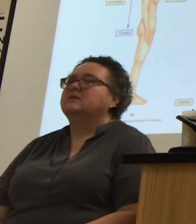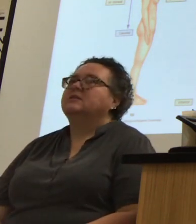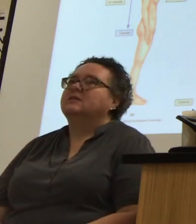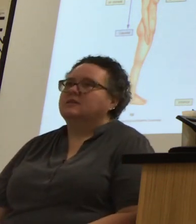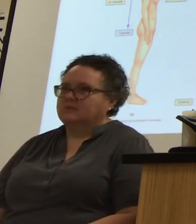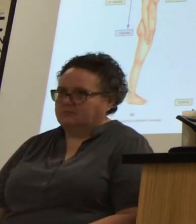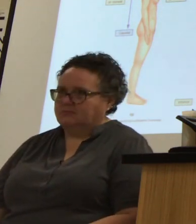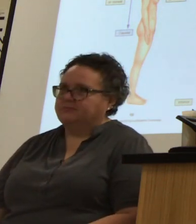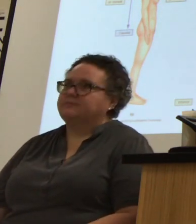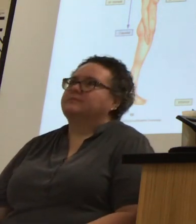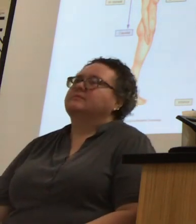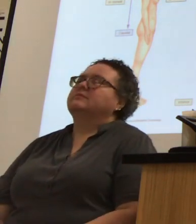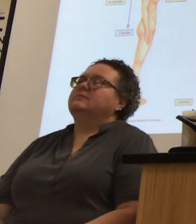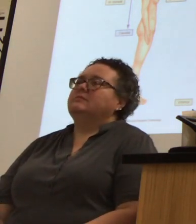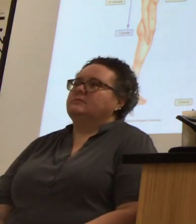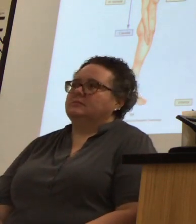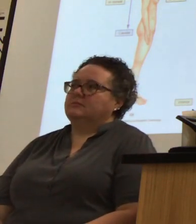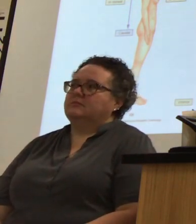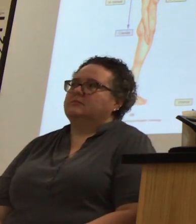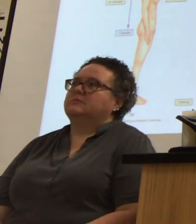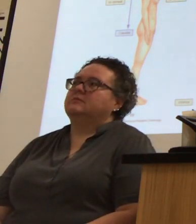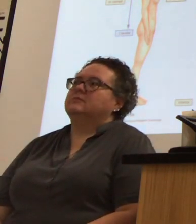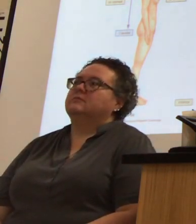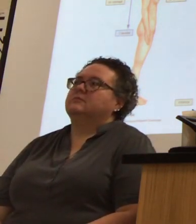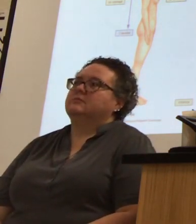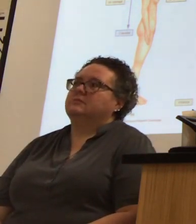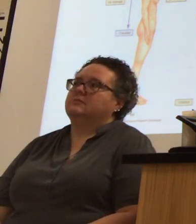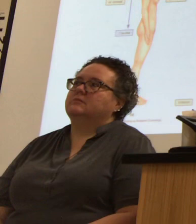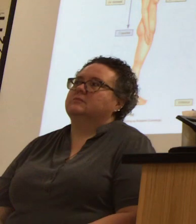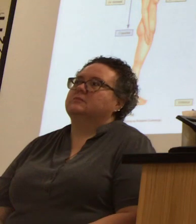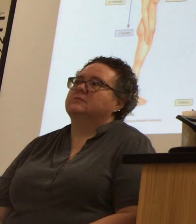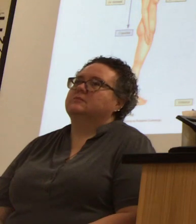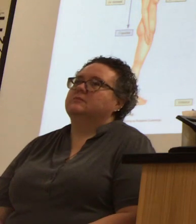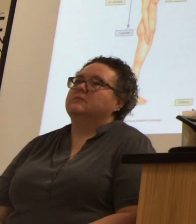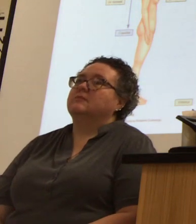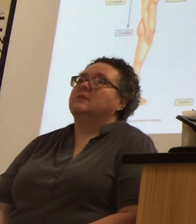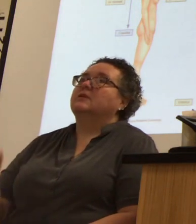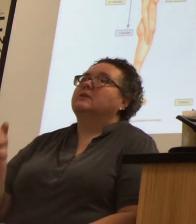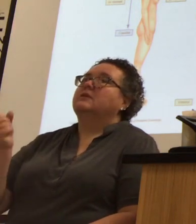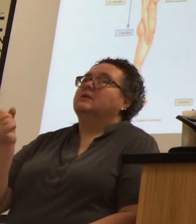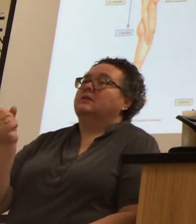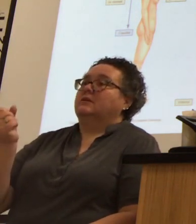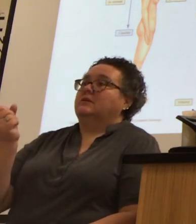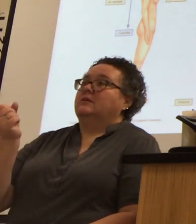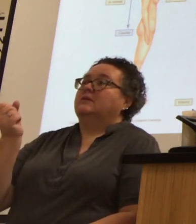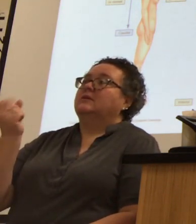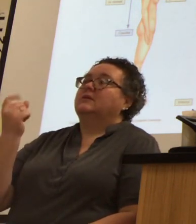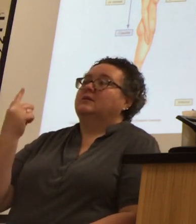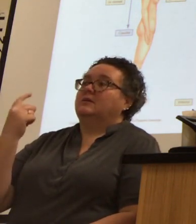proximal is closer to the trunk attachment. Distal means further out in the extremity.